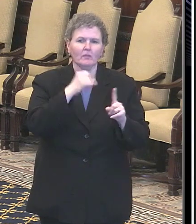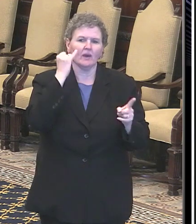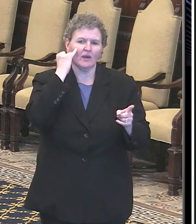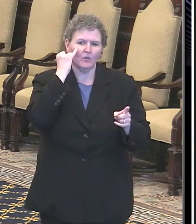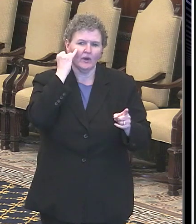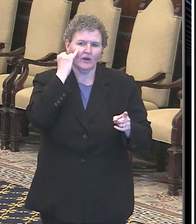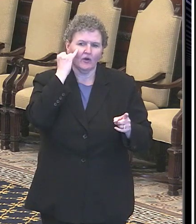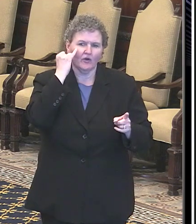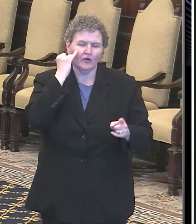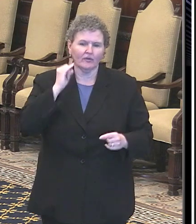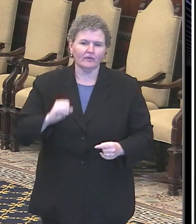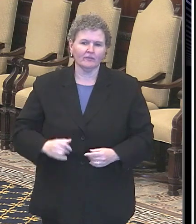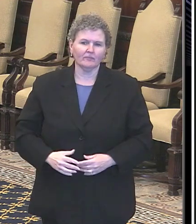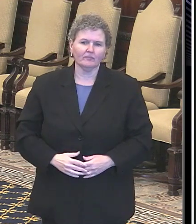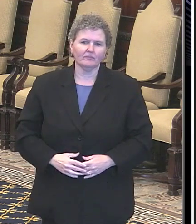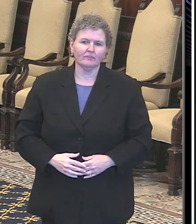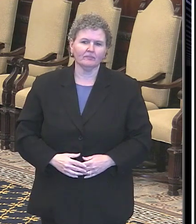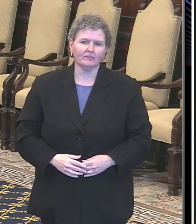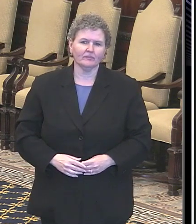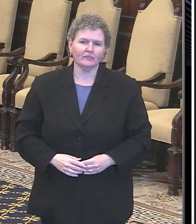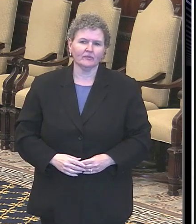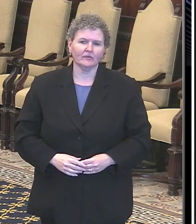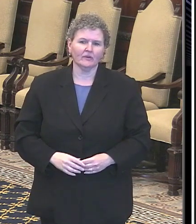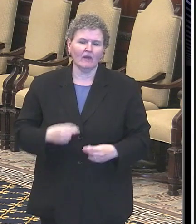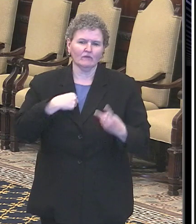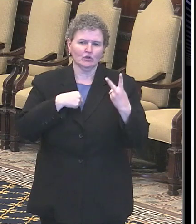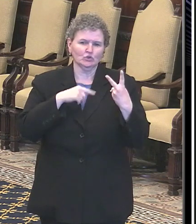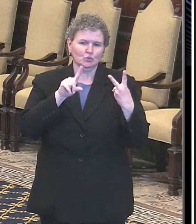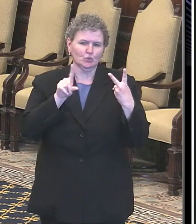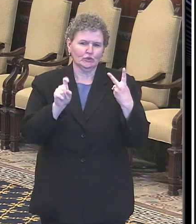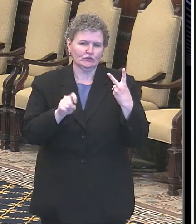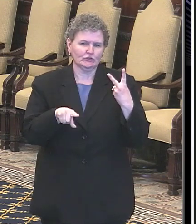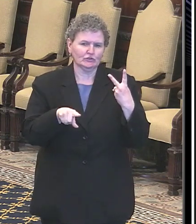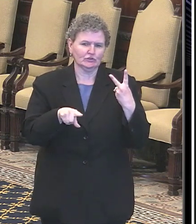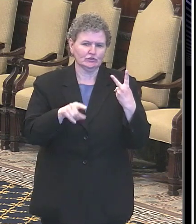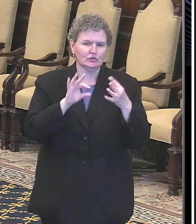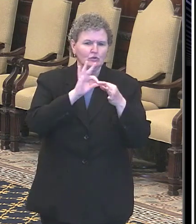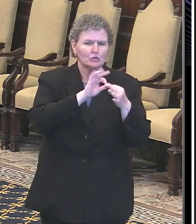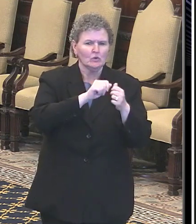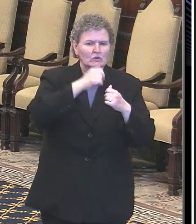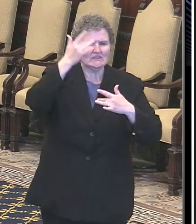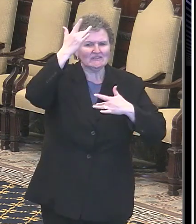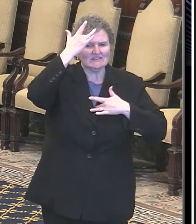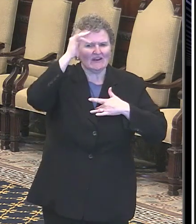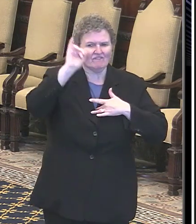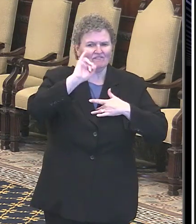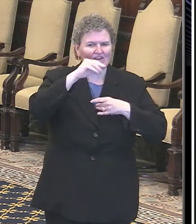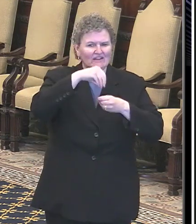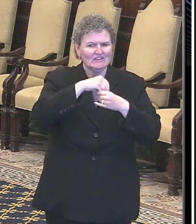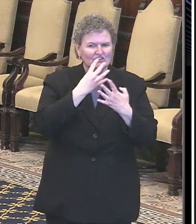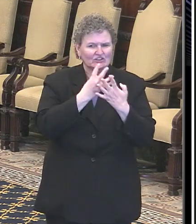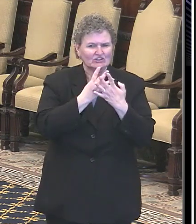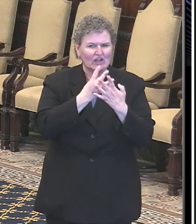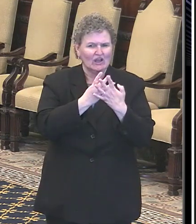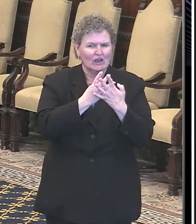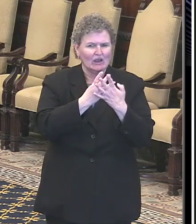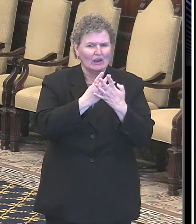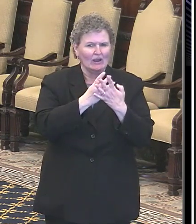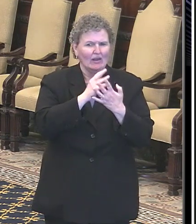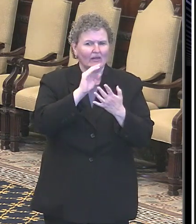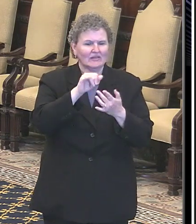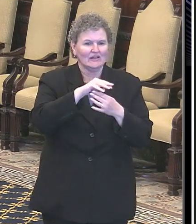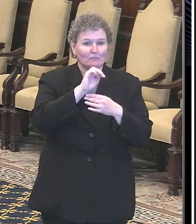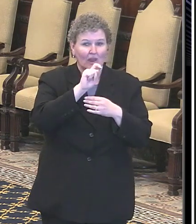First of all, a couple of questions about infections in the jail. Montgomery County announced yesterday that they had done